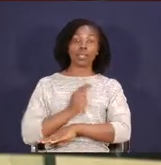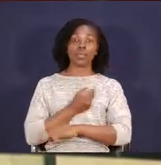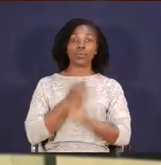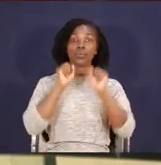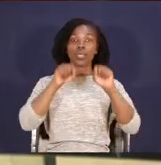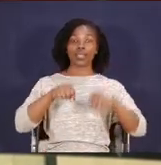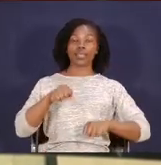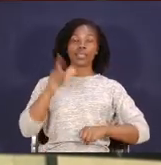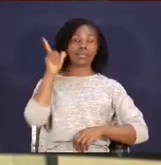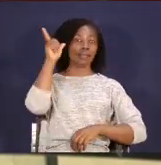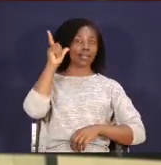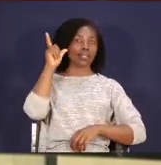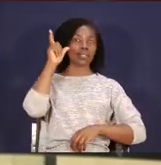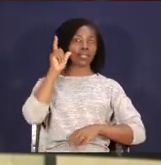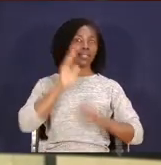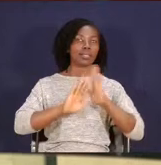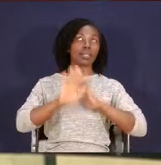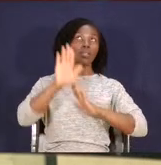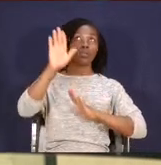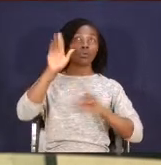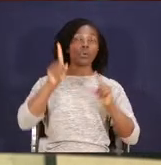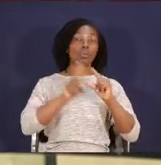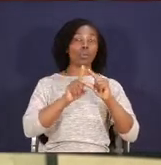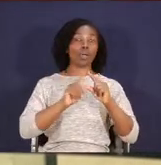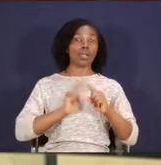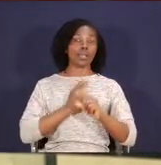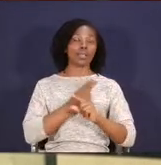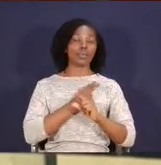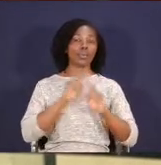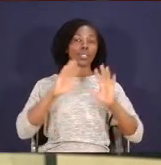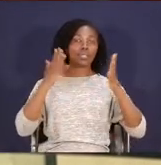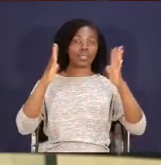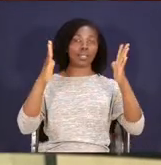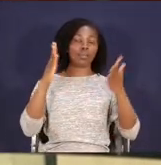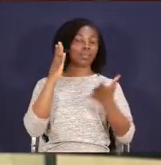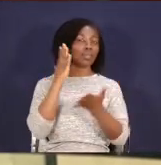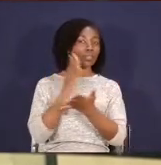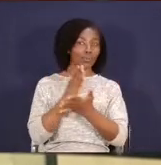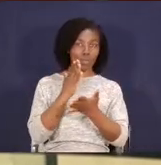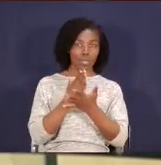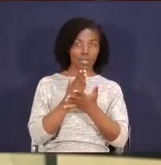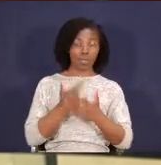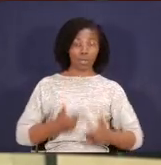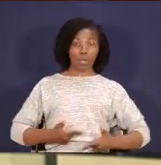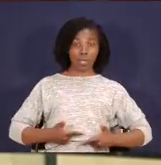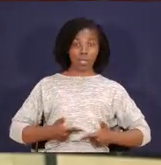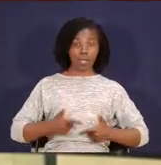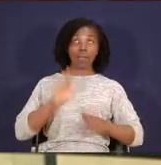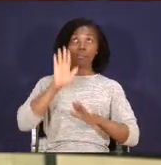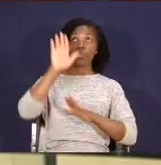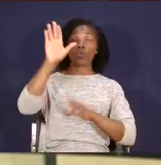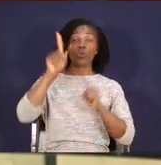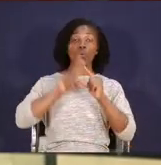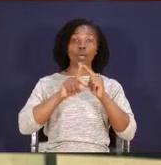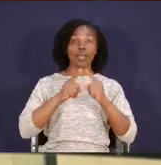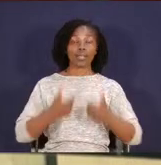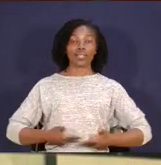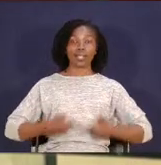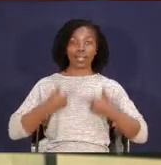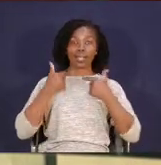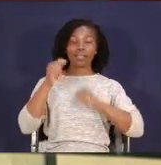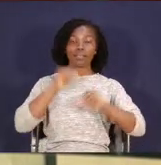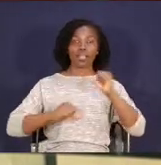listen to your word. And God, we celebrate the fact that the word is living and active, sharper than any two-edged